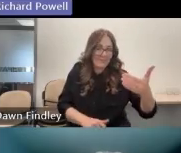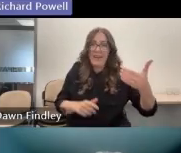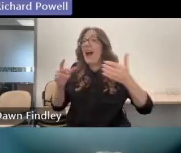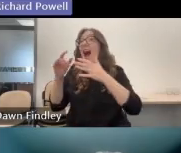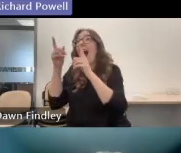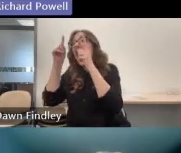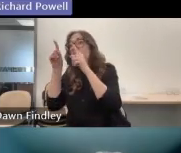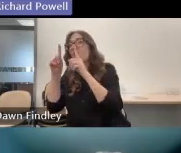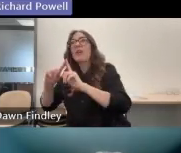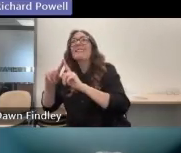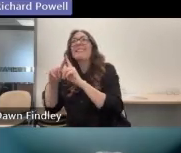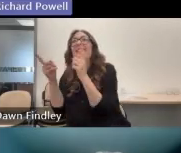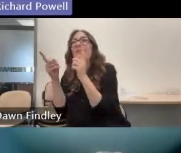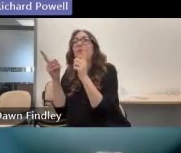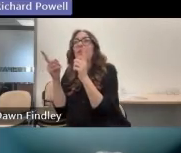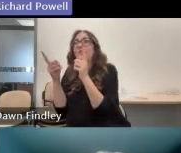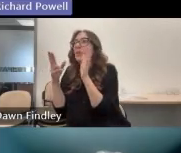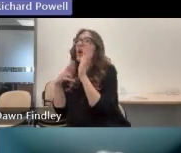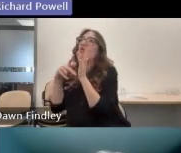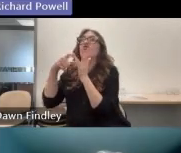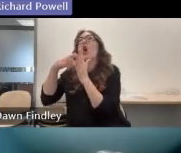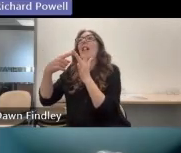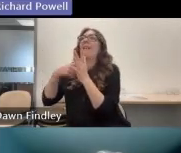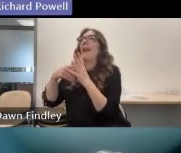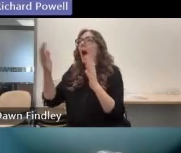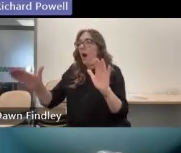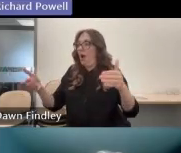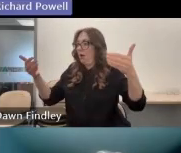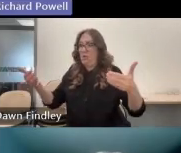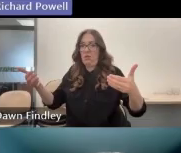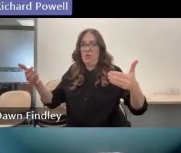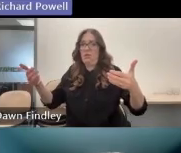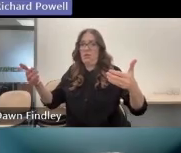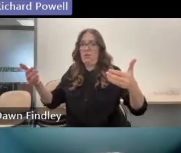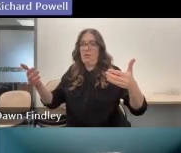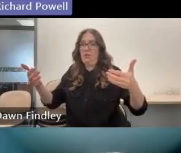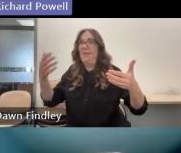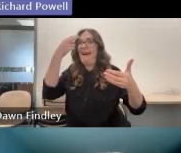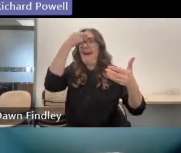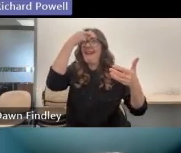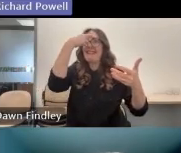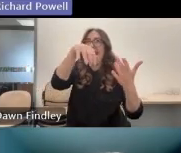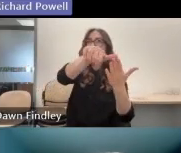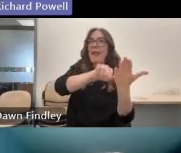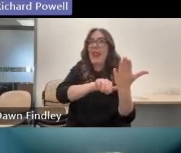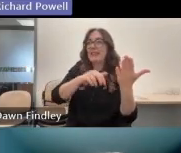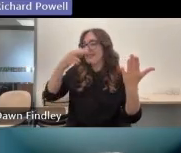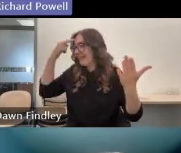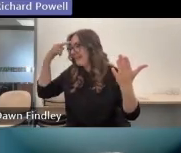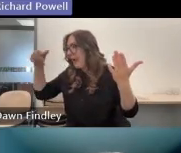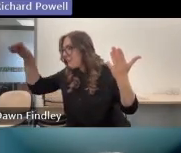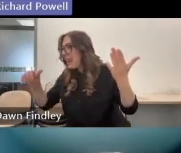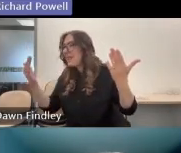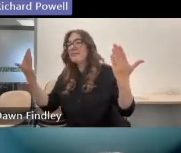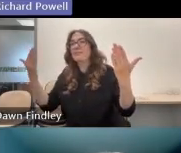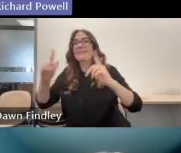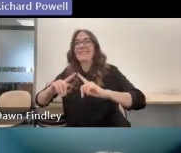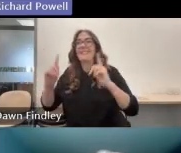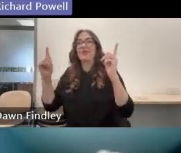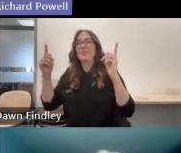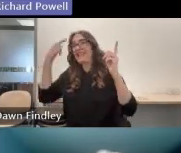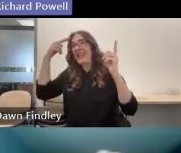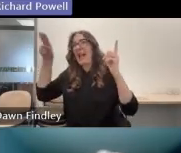so obviously we've got a menu. We can scroll up and down through the menu to get to the appropriate setting.